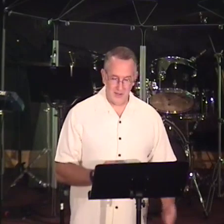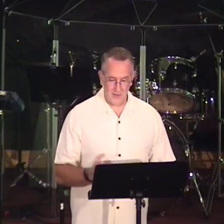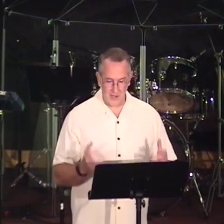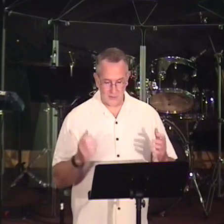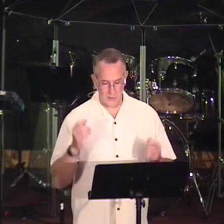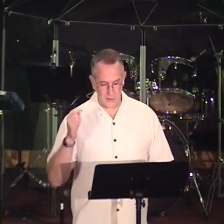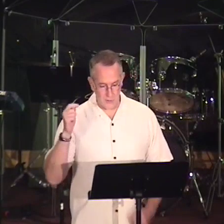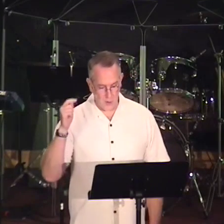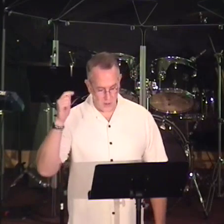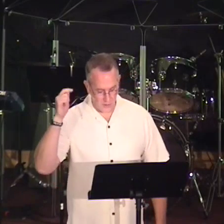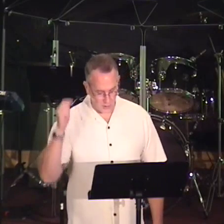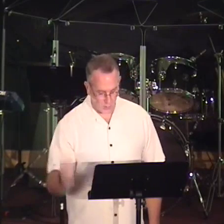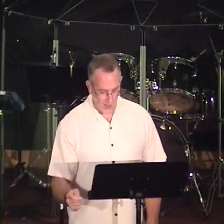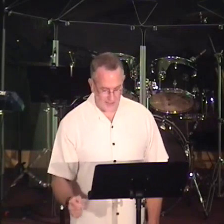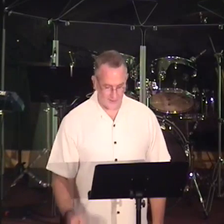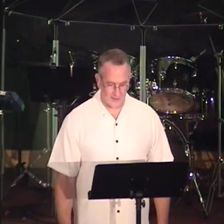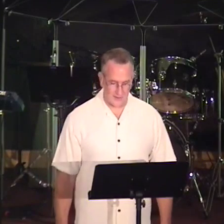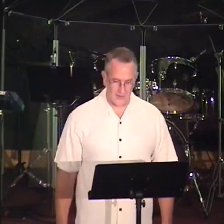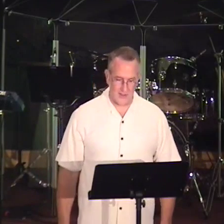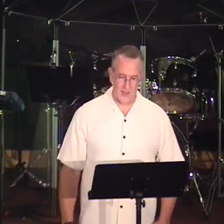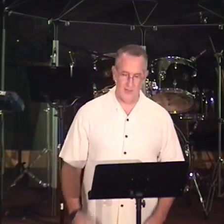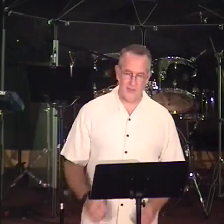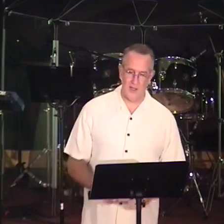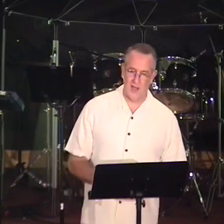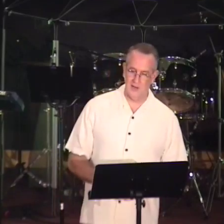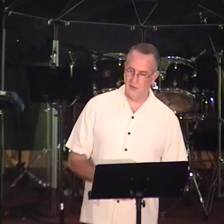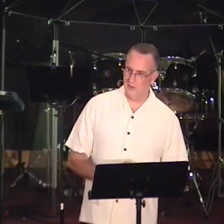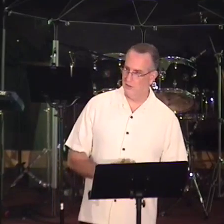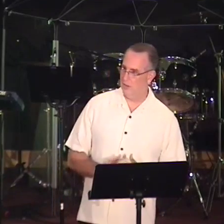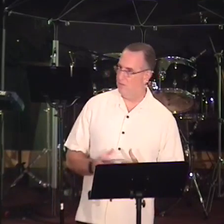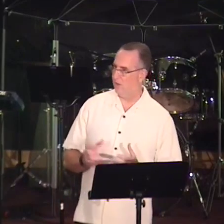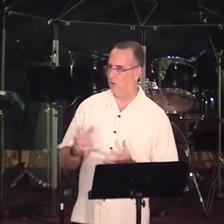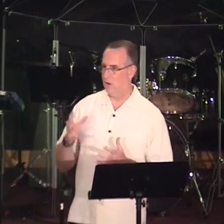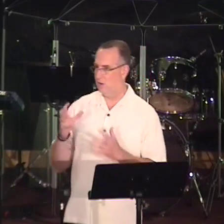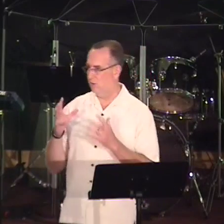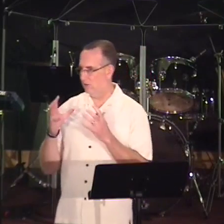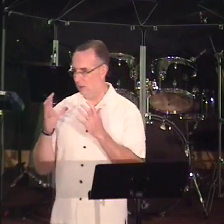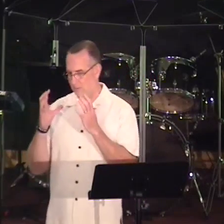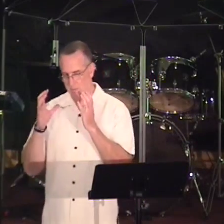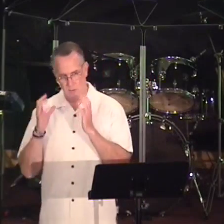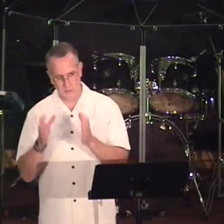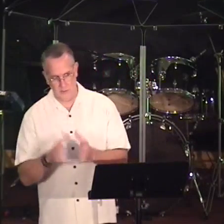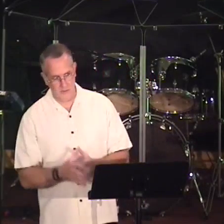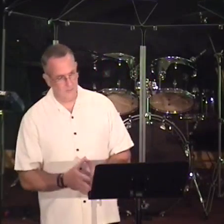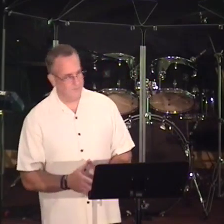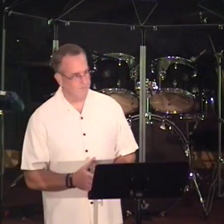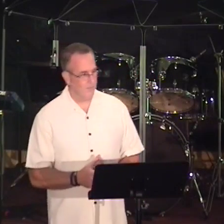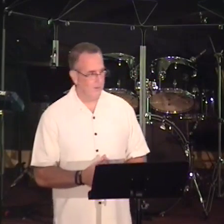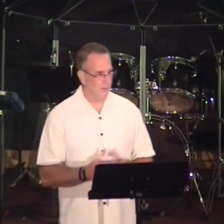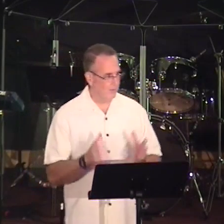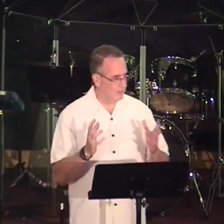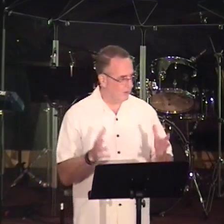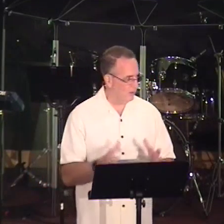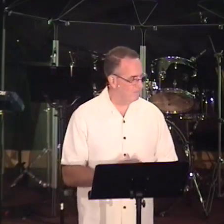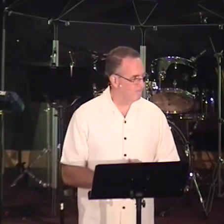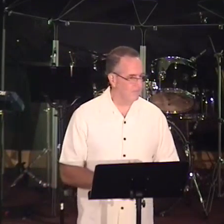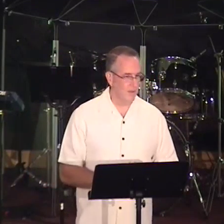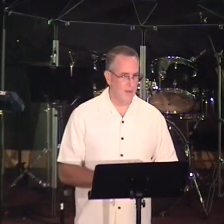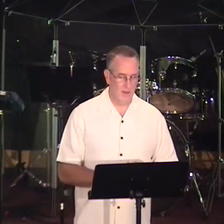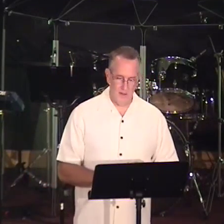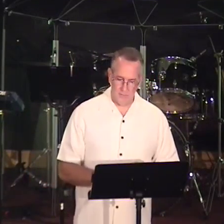And Peter answered, you are the Christ, the Son of the living God. And Jesus said, blessed are you, Simon Bar-Jonah, son of